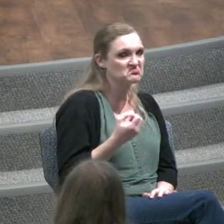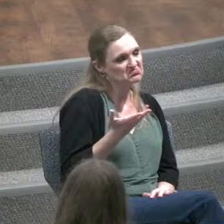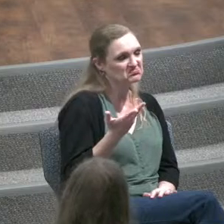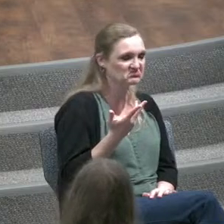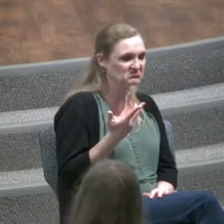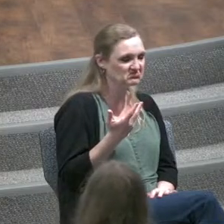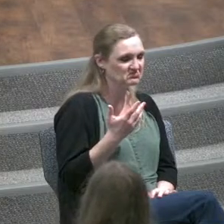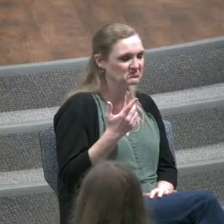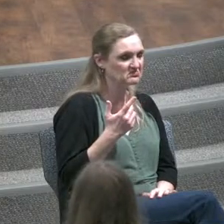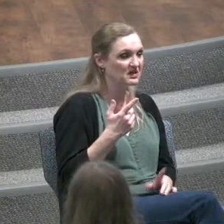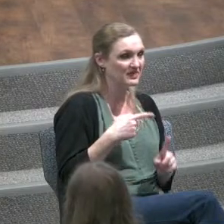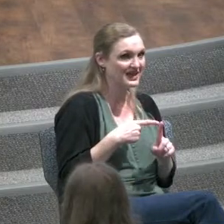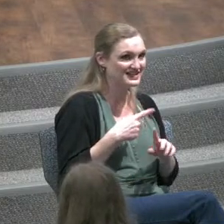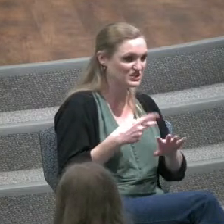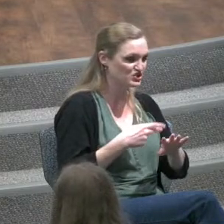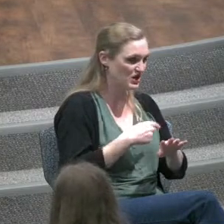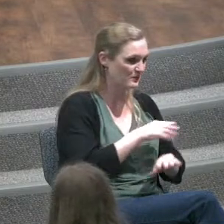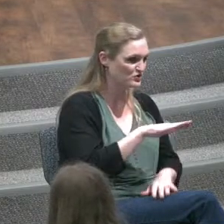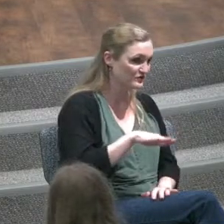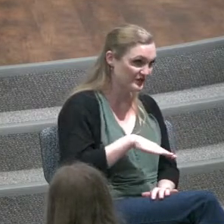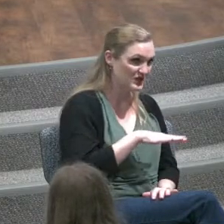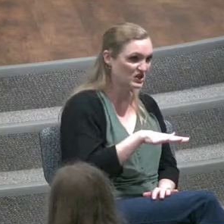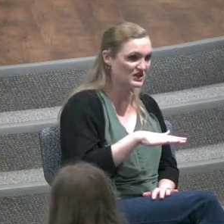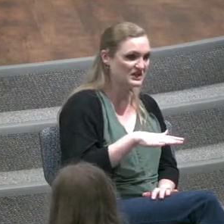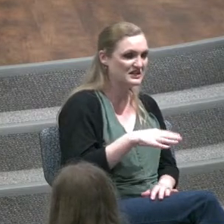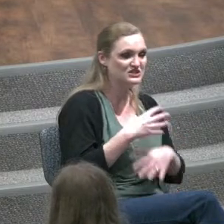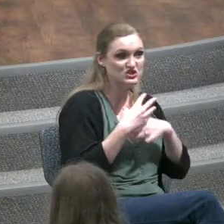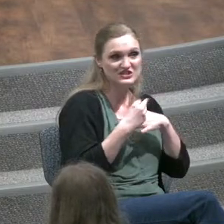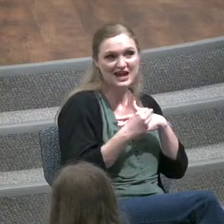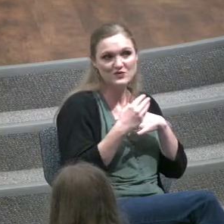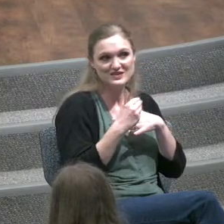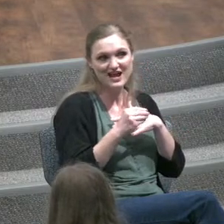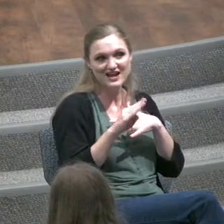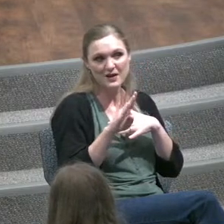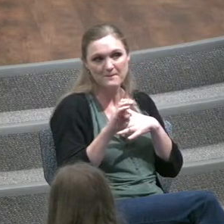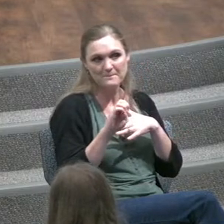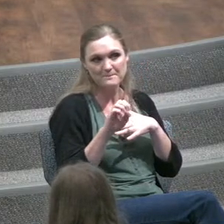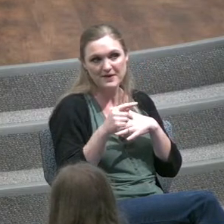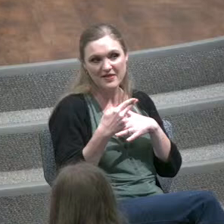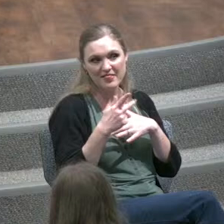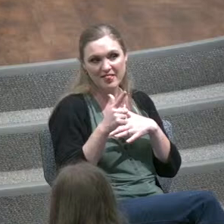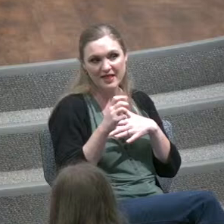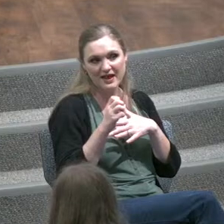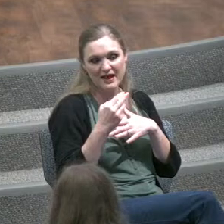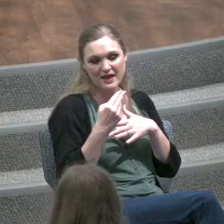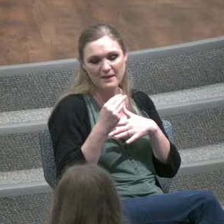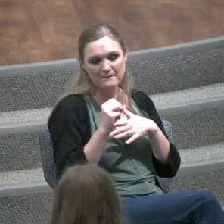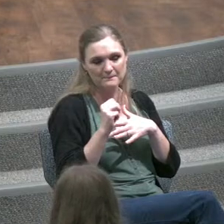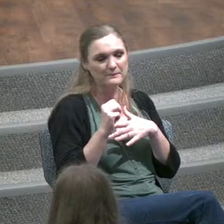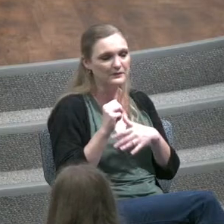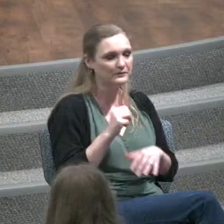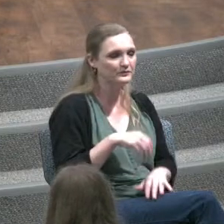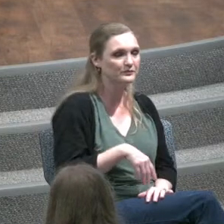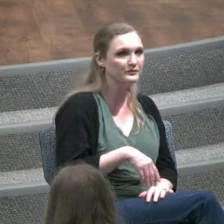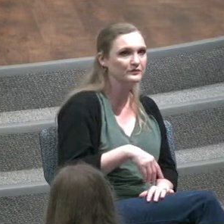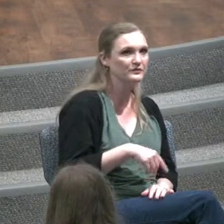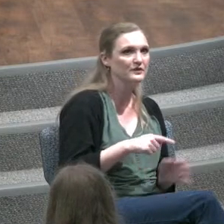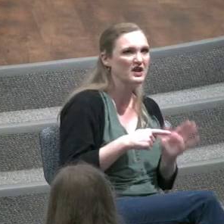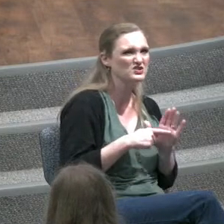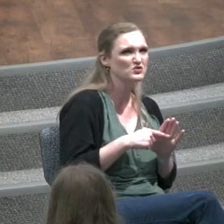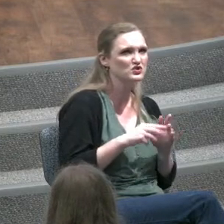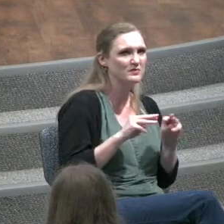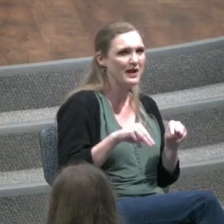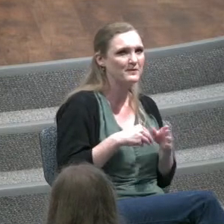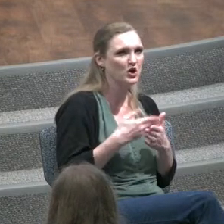So anyway, this is Shepherd's Field, which is just outside of Bethlehem. I pointed on the map earlier about where Bethlehem is